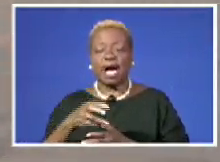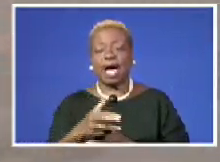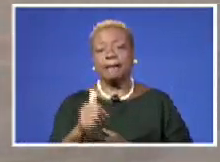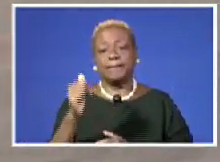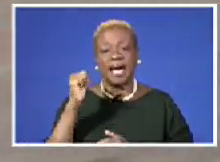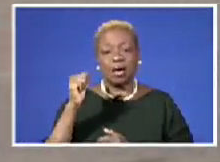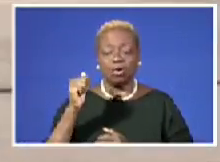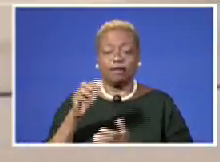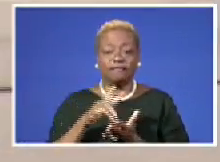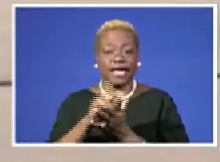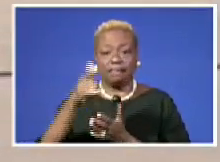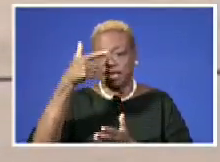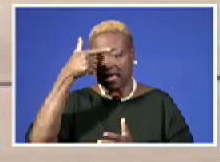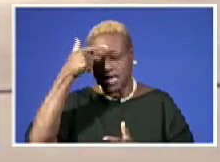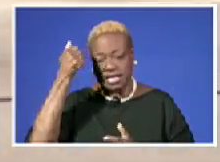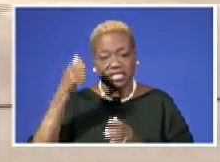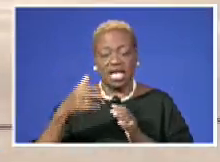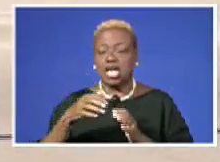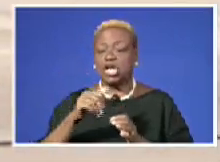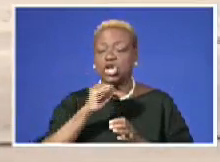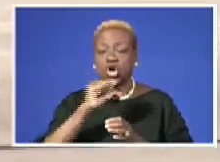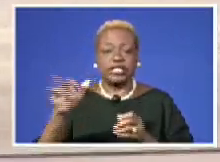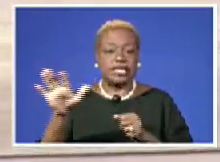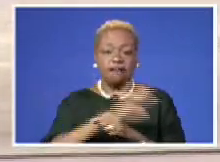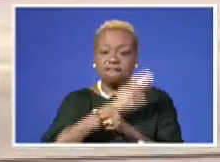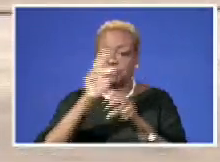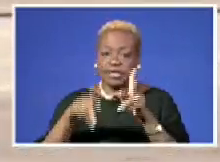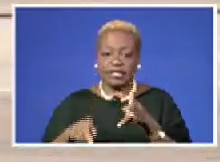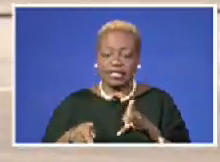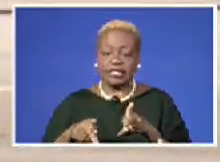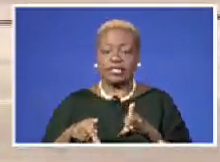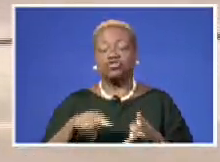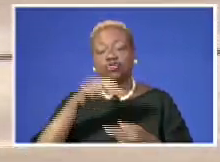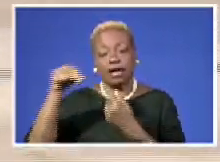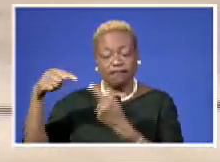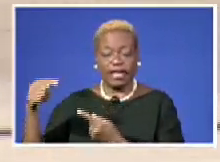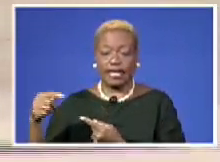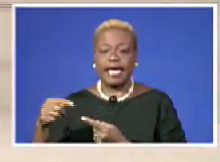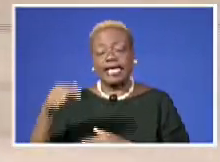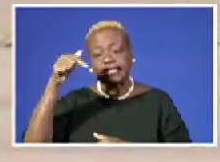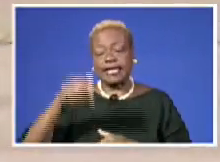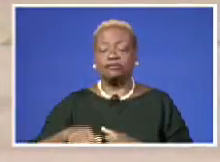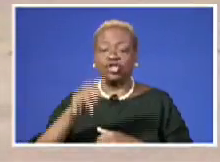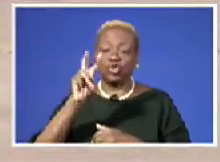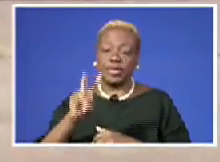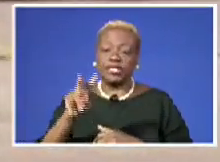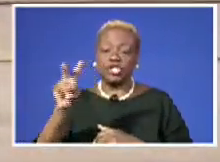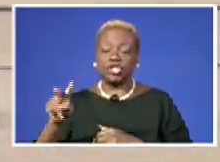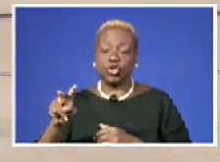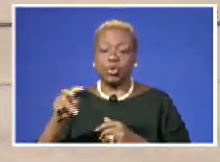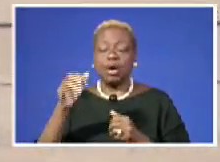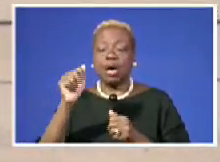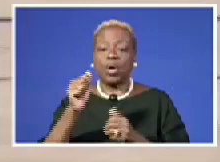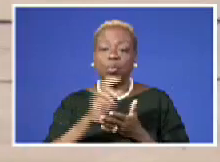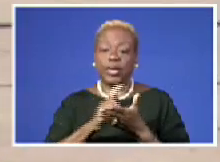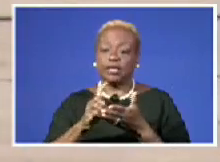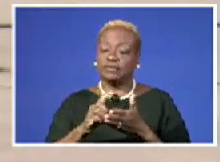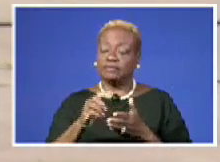Chairman Tommy Turnquest told ZNS News today that flights are down to 23 per week from 28 daily